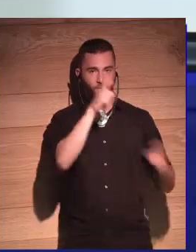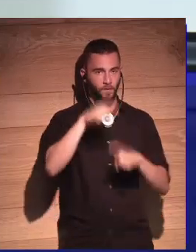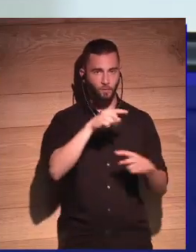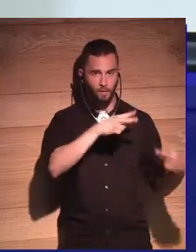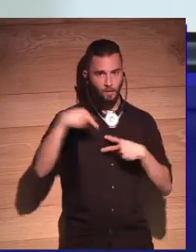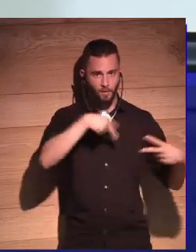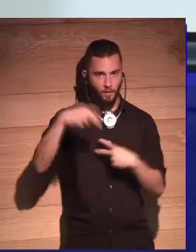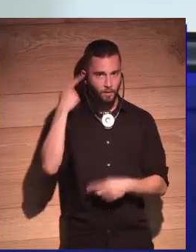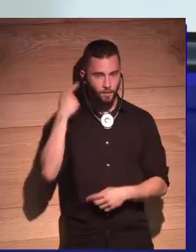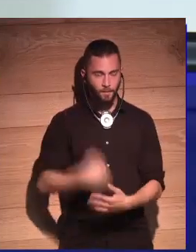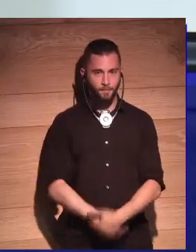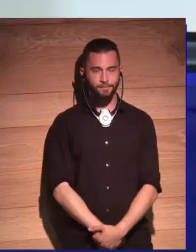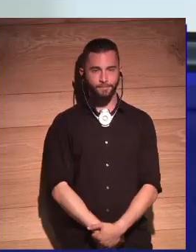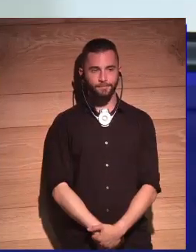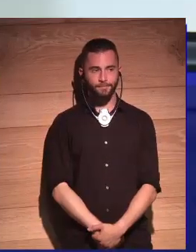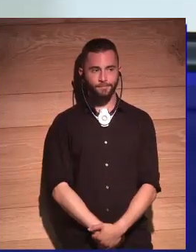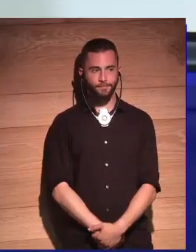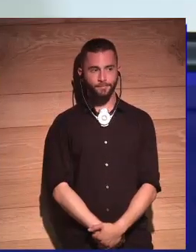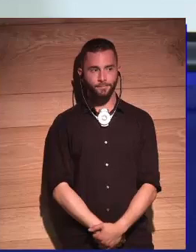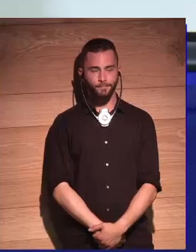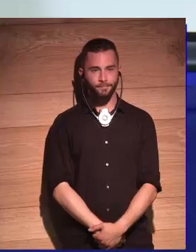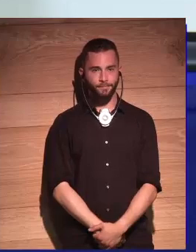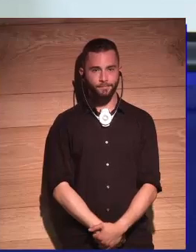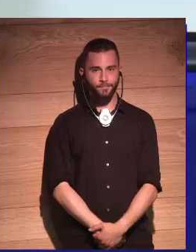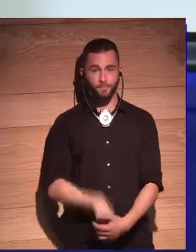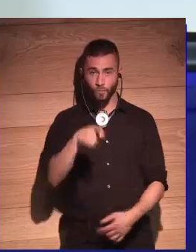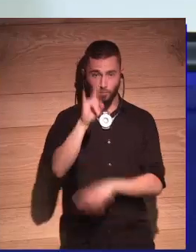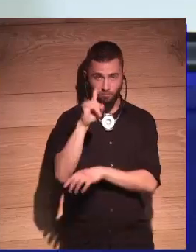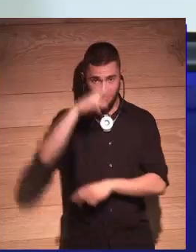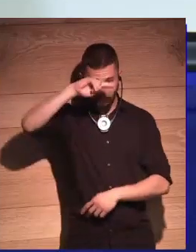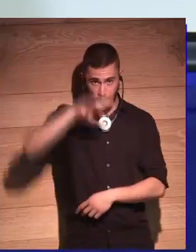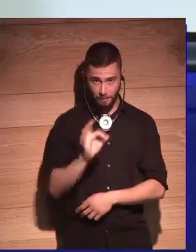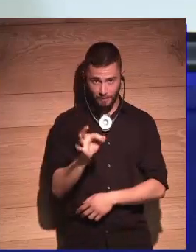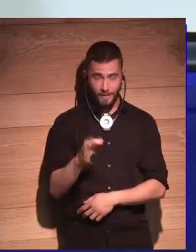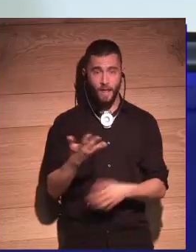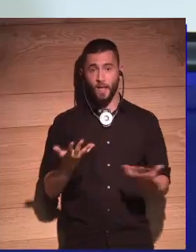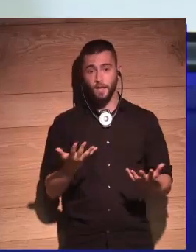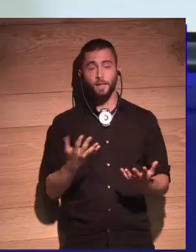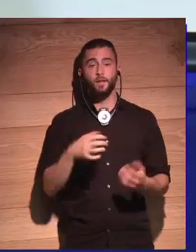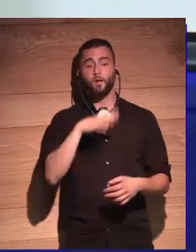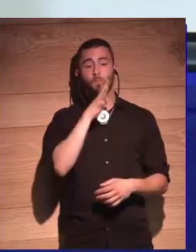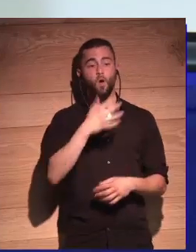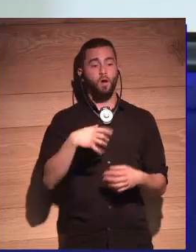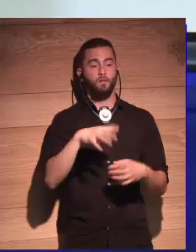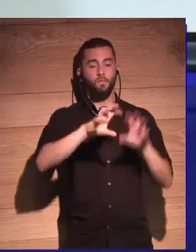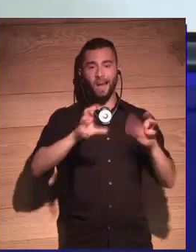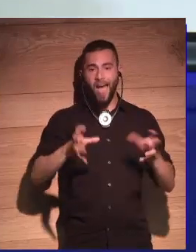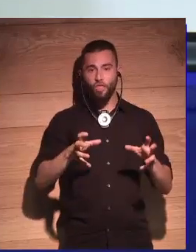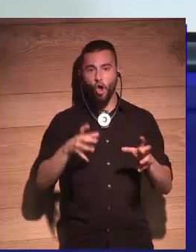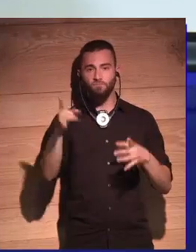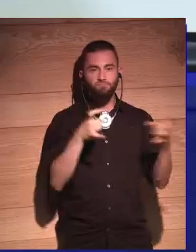as you're worried about Wi-Fi and like radio signals outside.